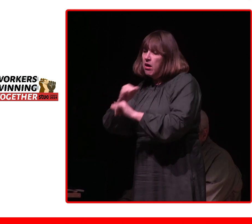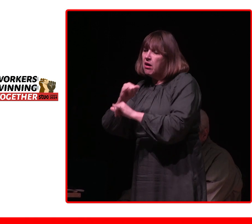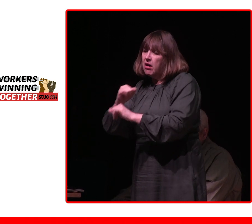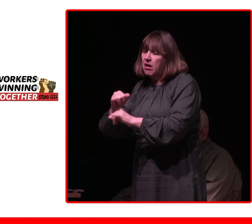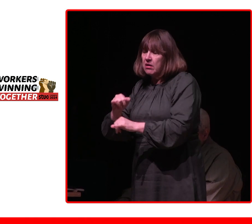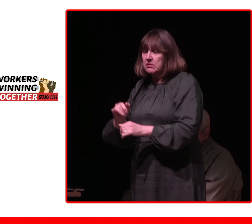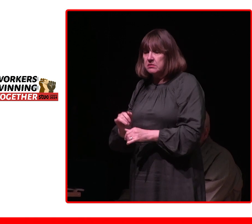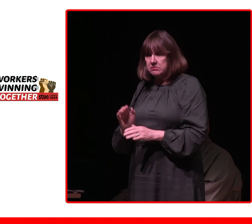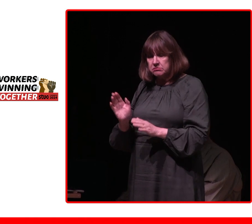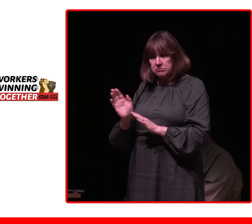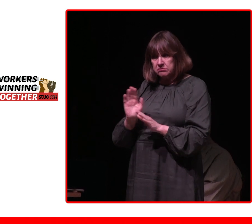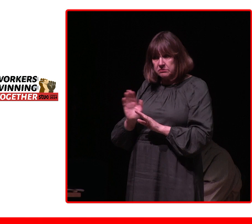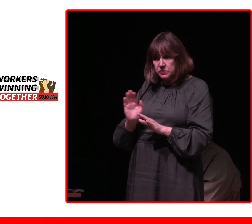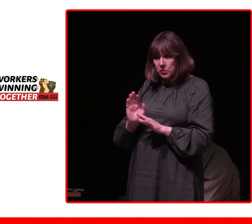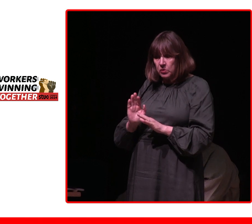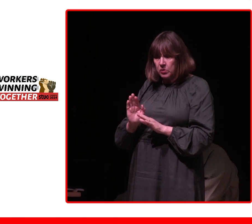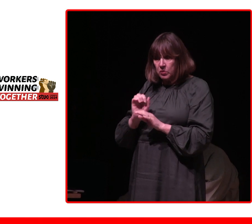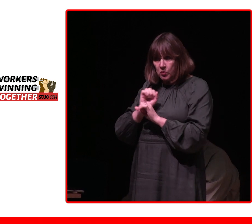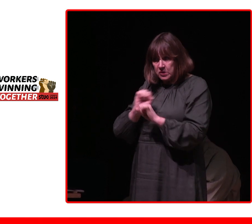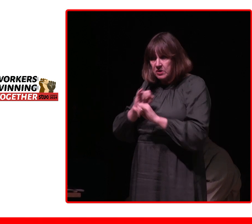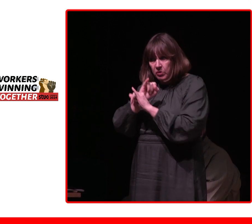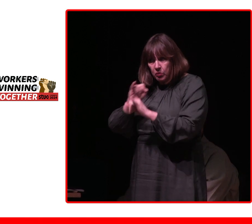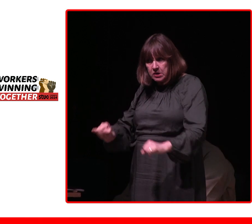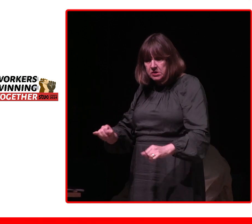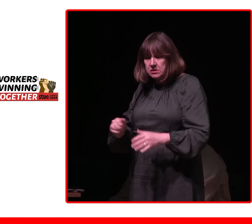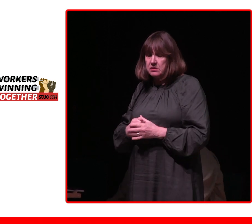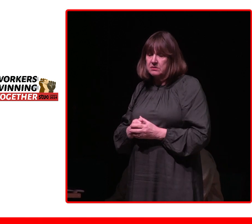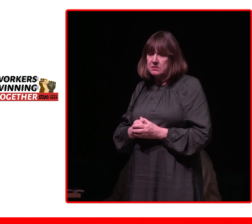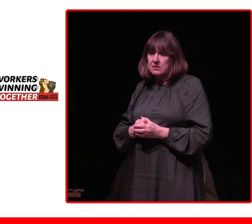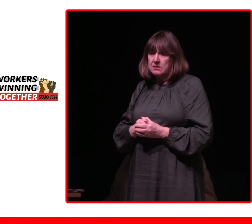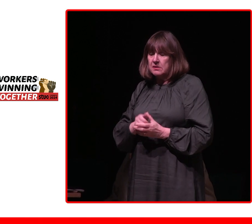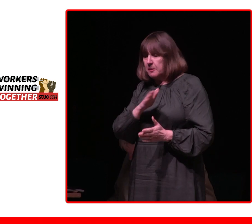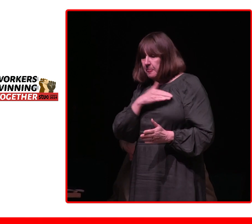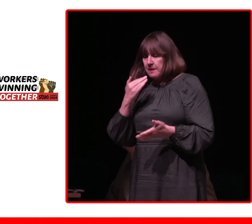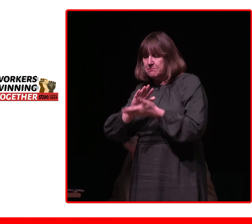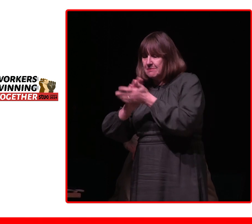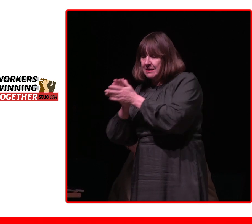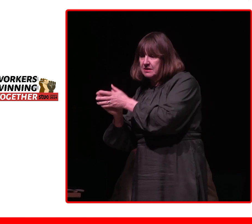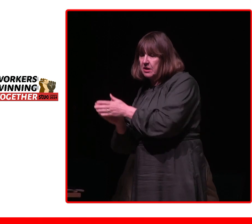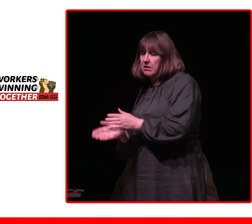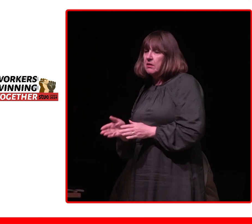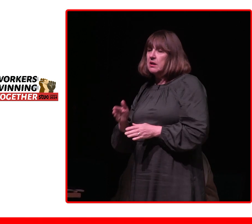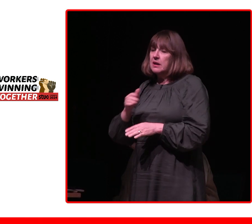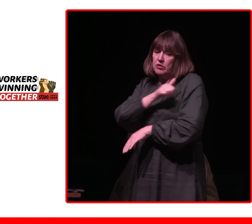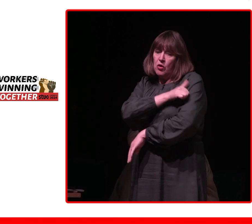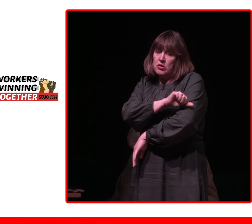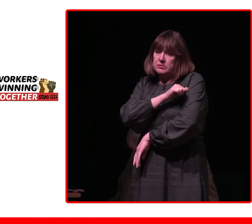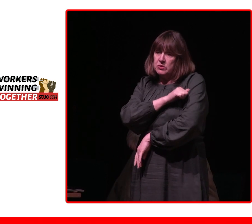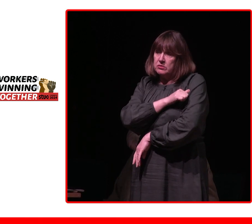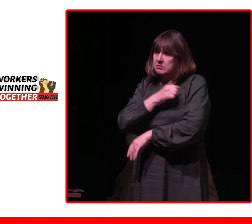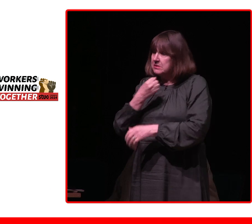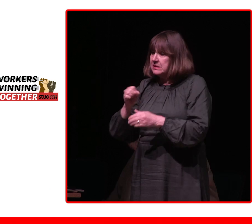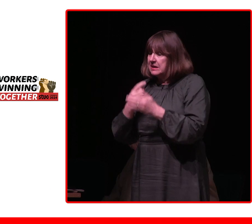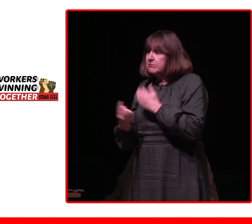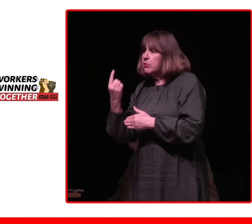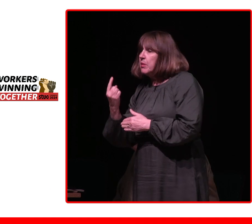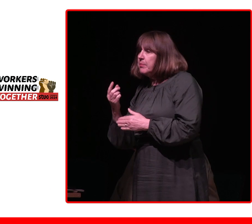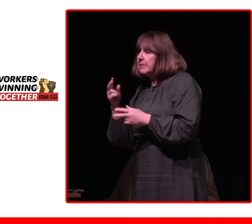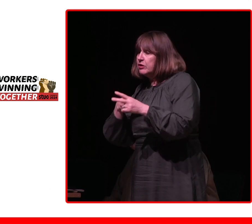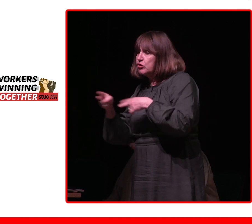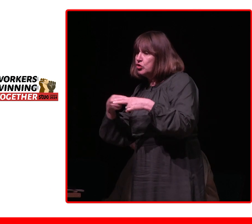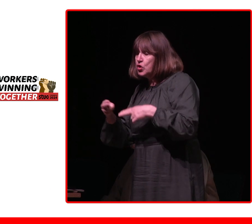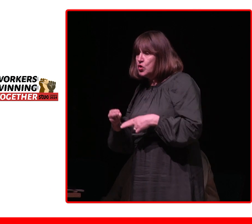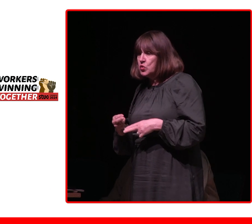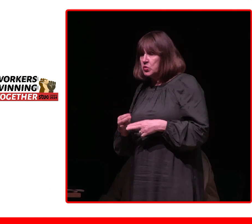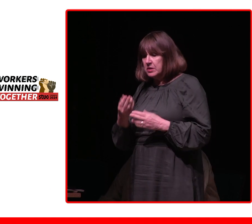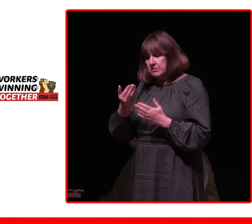committed by the IDF that week. The massacre at the Al-Shifa hospital days earlier barely made the news, despite the reports